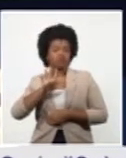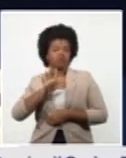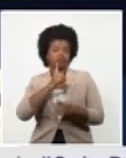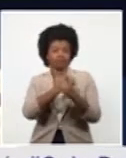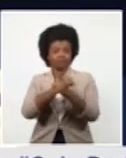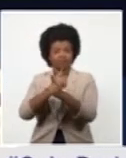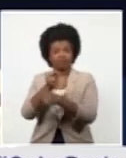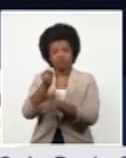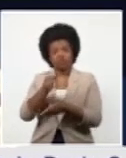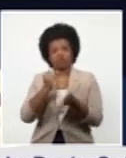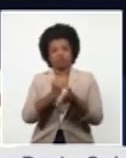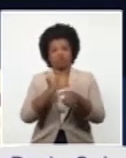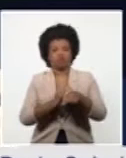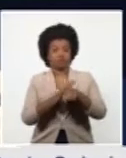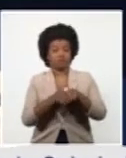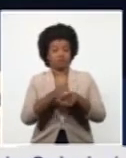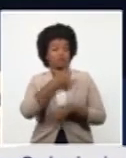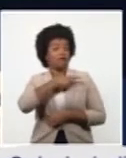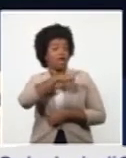2,119 confirmed cases,